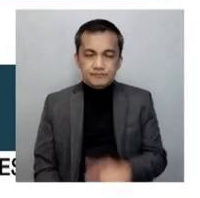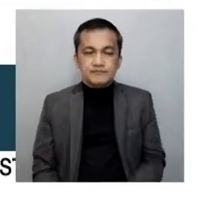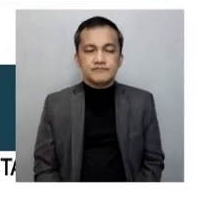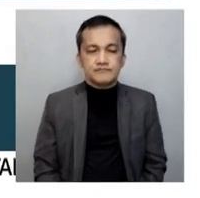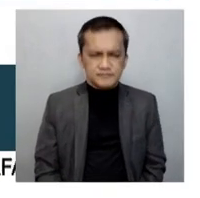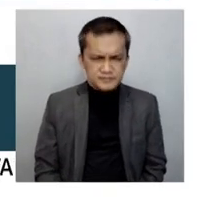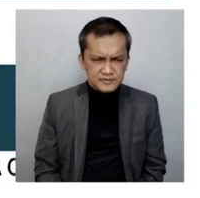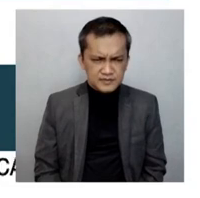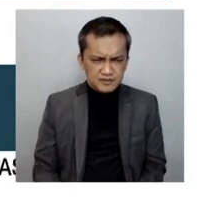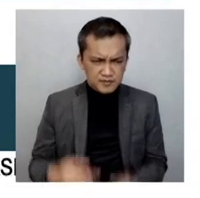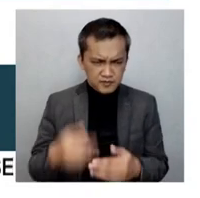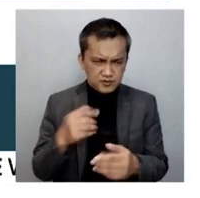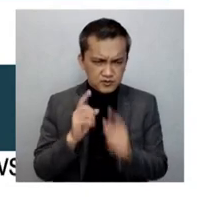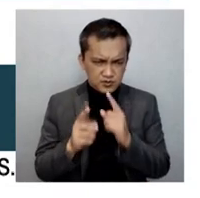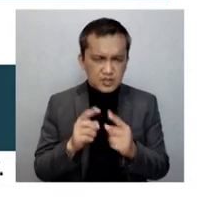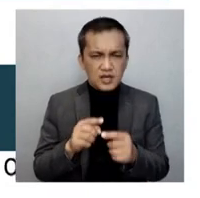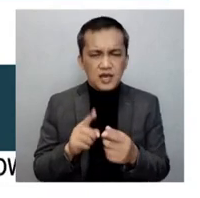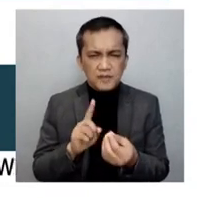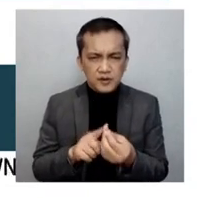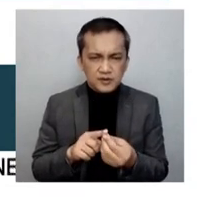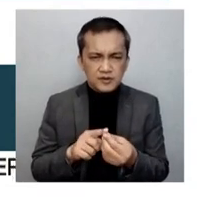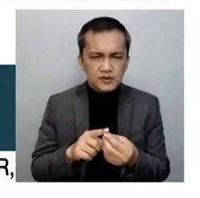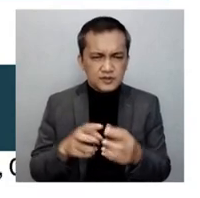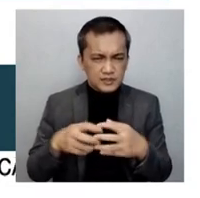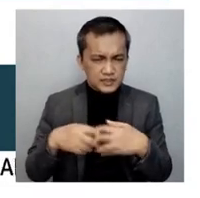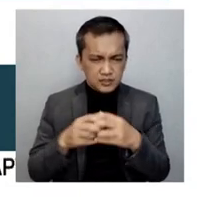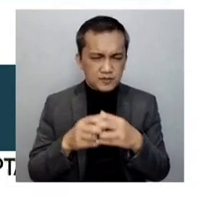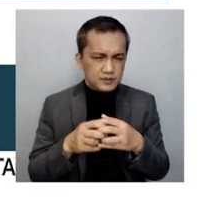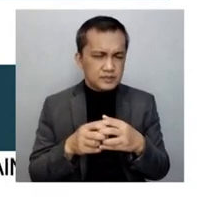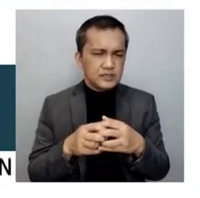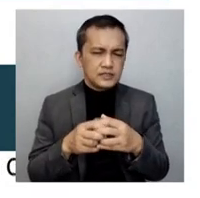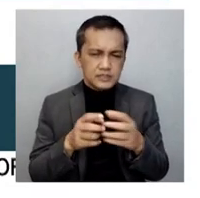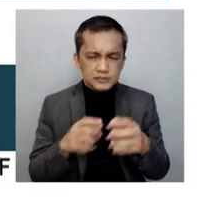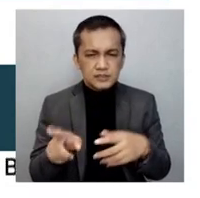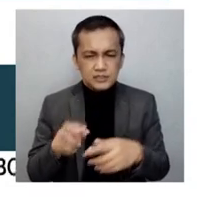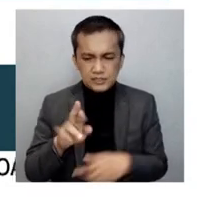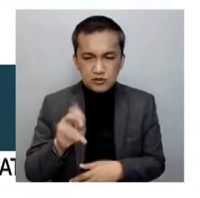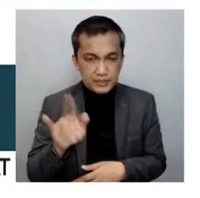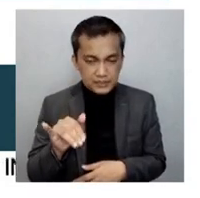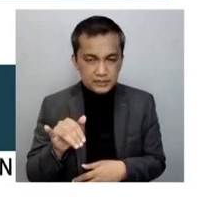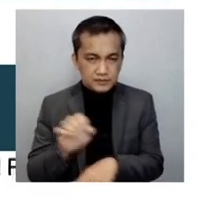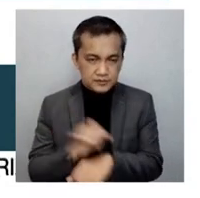recovery efforts, the shift to rehabilitation and recovery efforts, I want to talk about